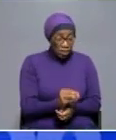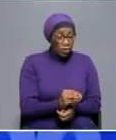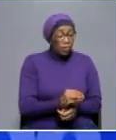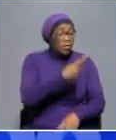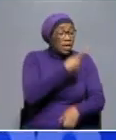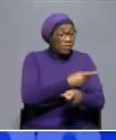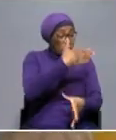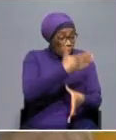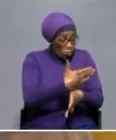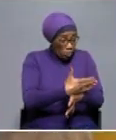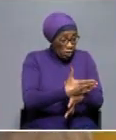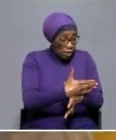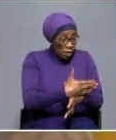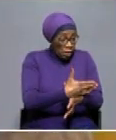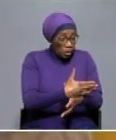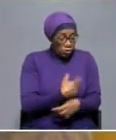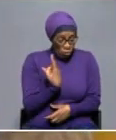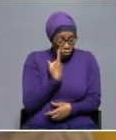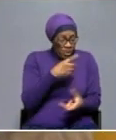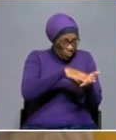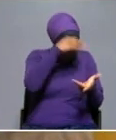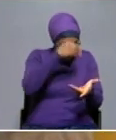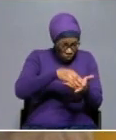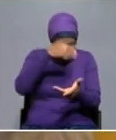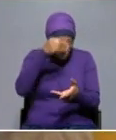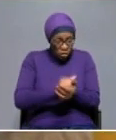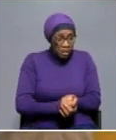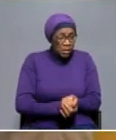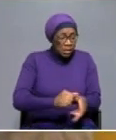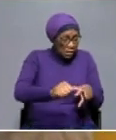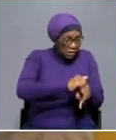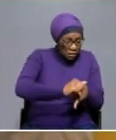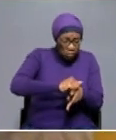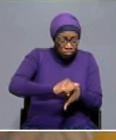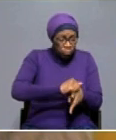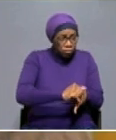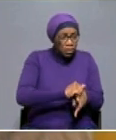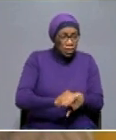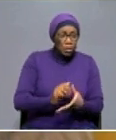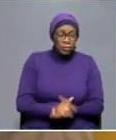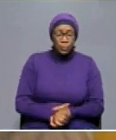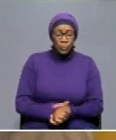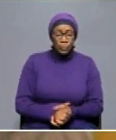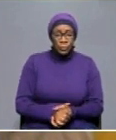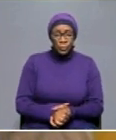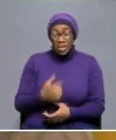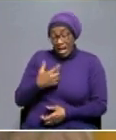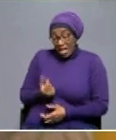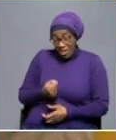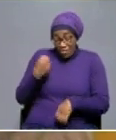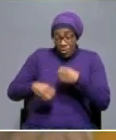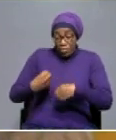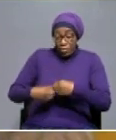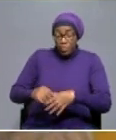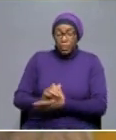sufficient? I question this a little bit because the problem is, you've seen the Minister of Finance mention we have a problem